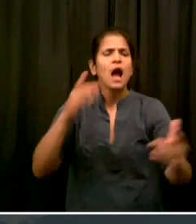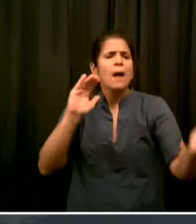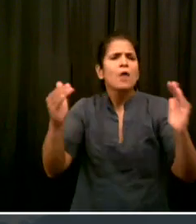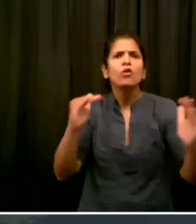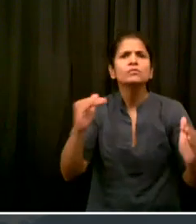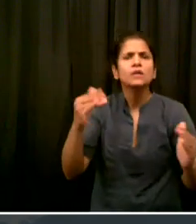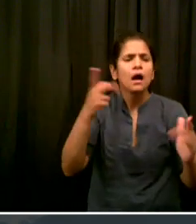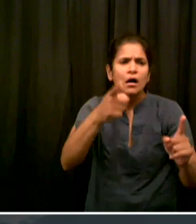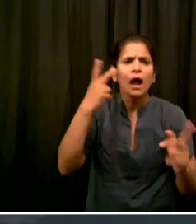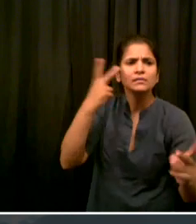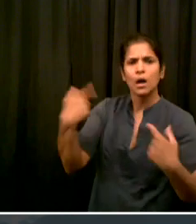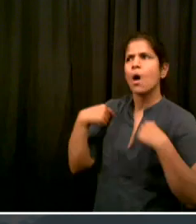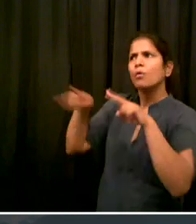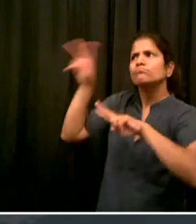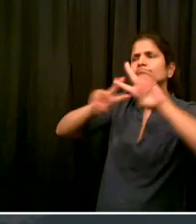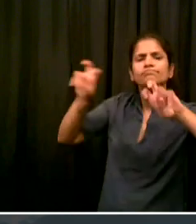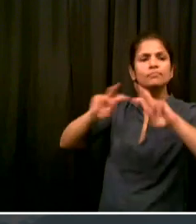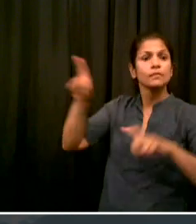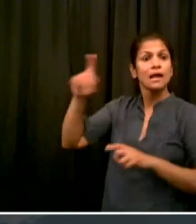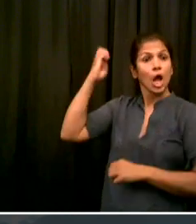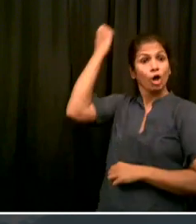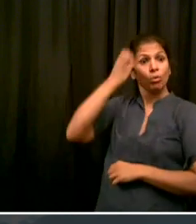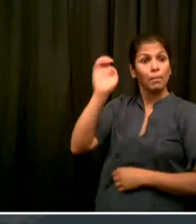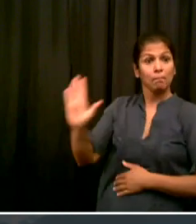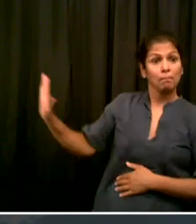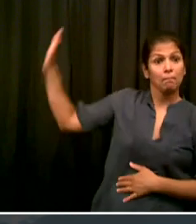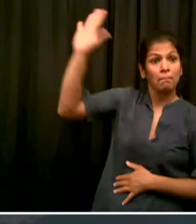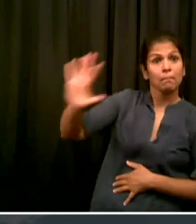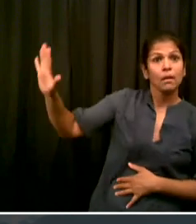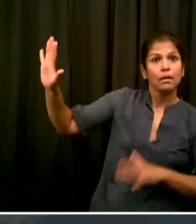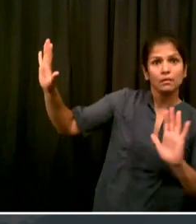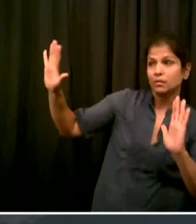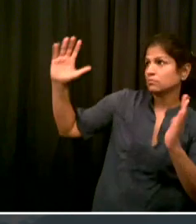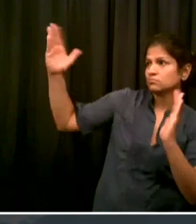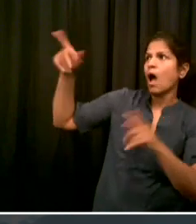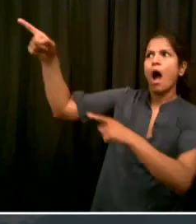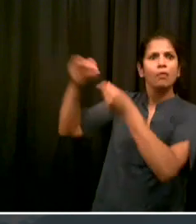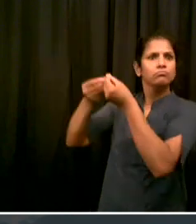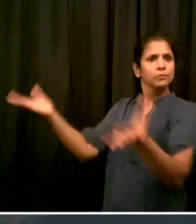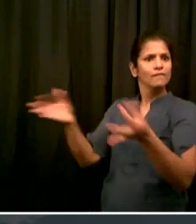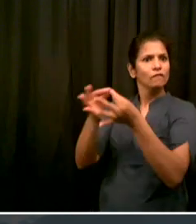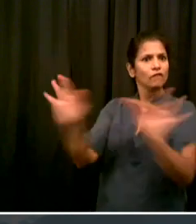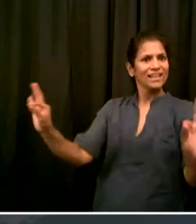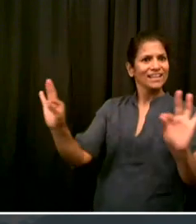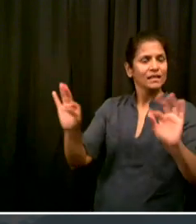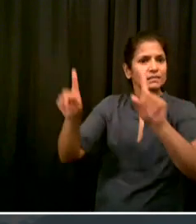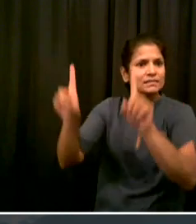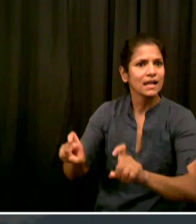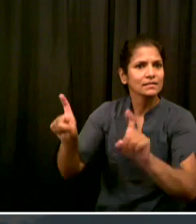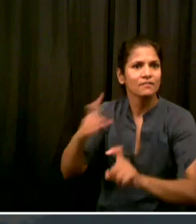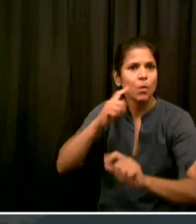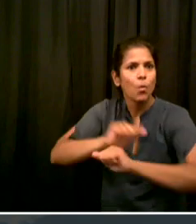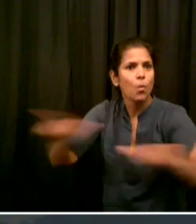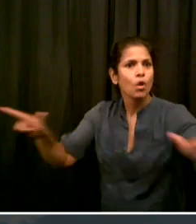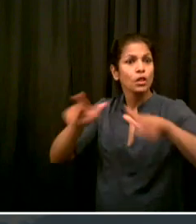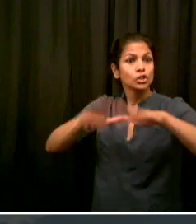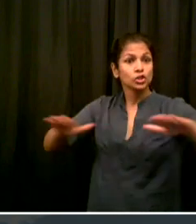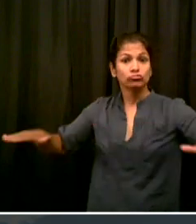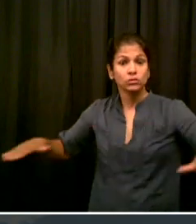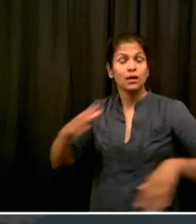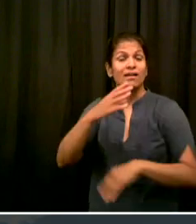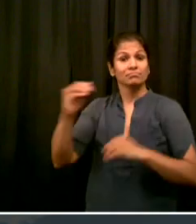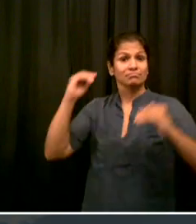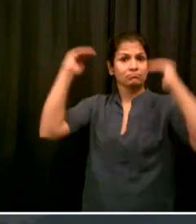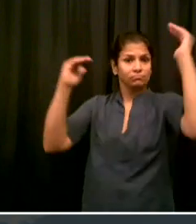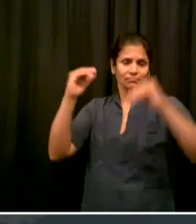vast contact tracing apparatus directly focused on our schools. That matches some of the best practices we've seen in